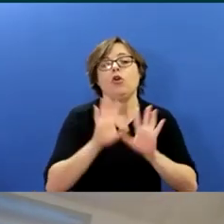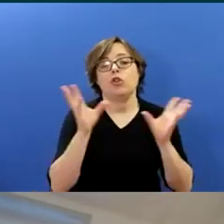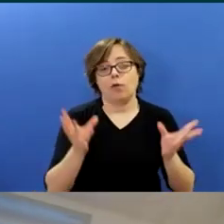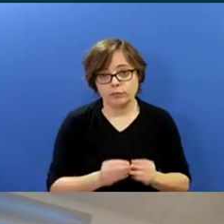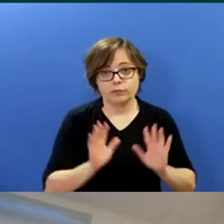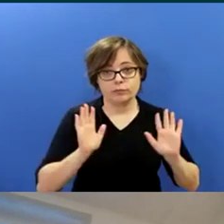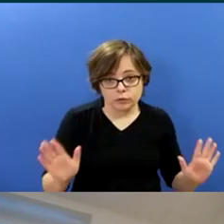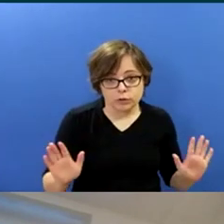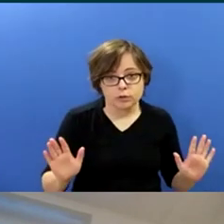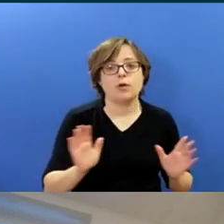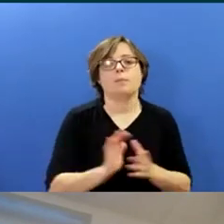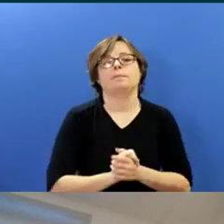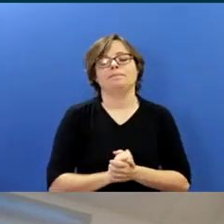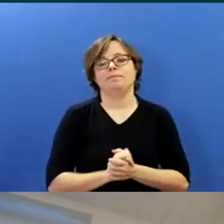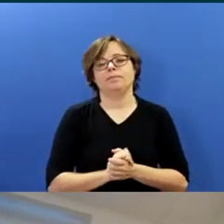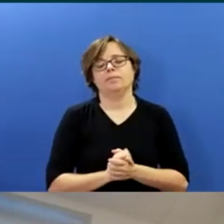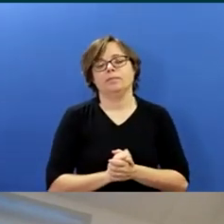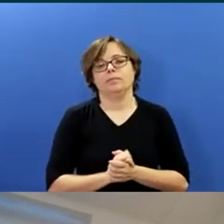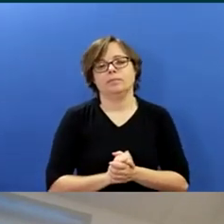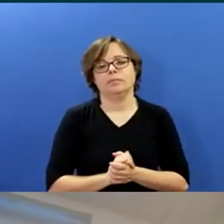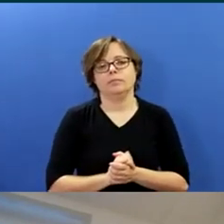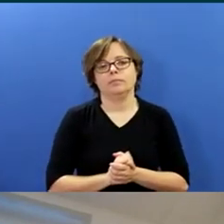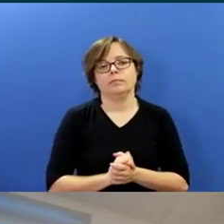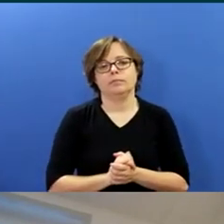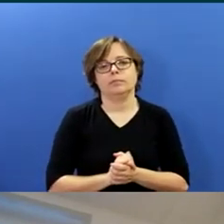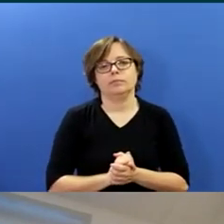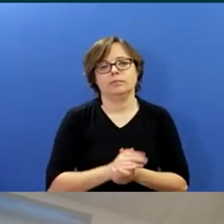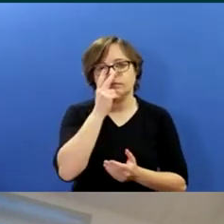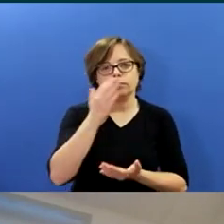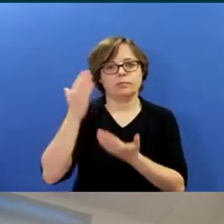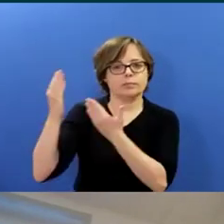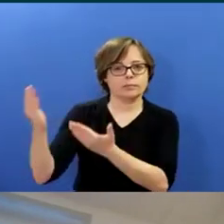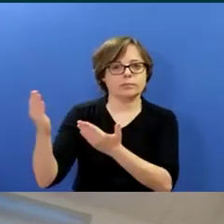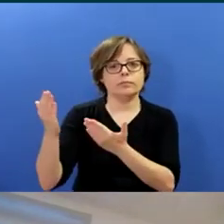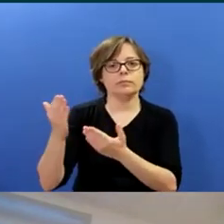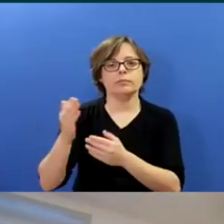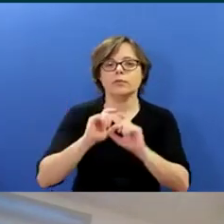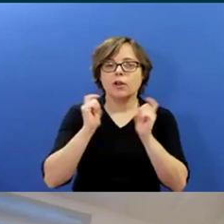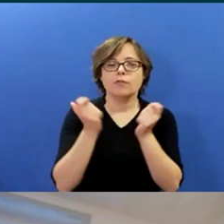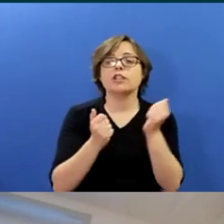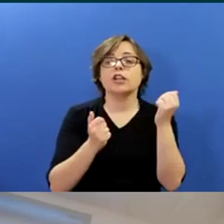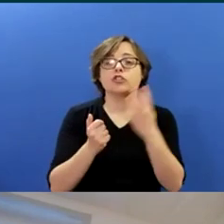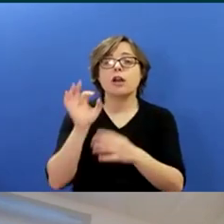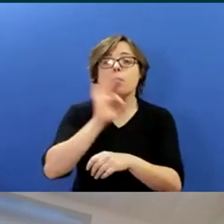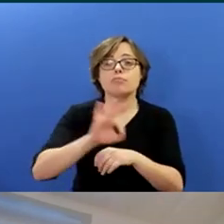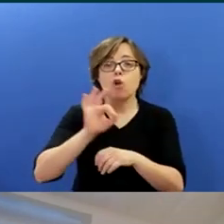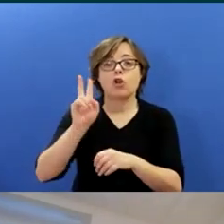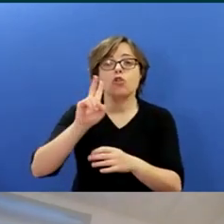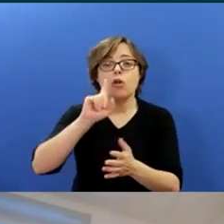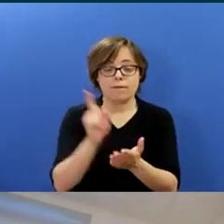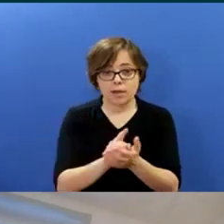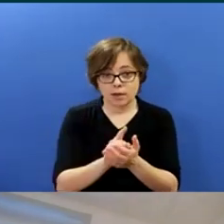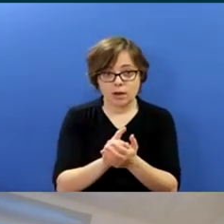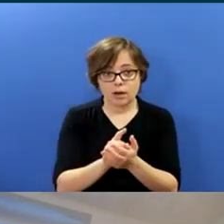good, exciting winning ideas that would have been implemented without the climate idea. I think we found that,